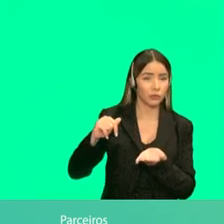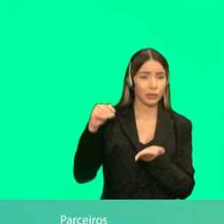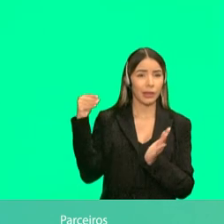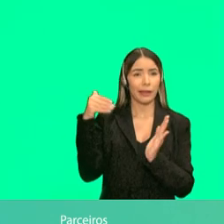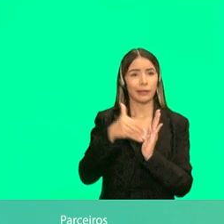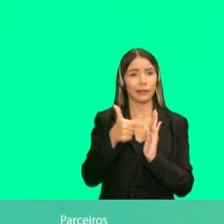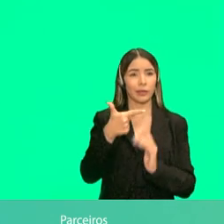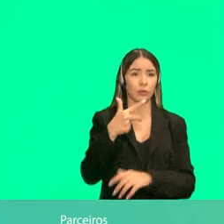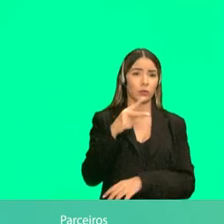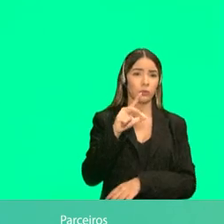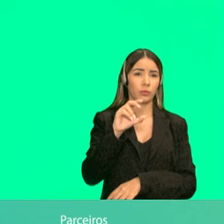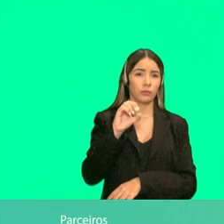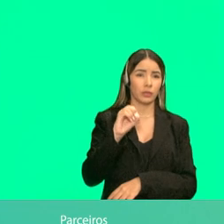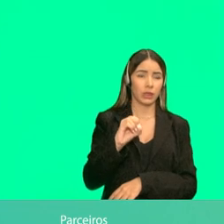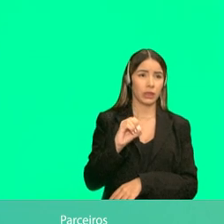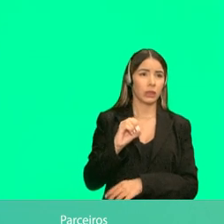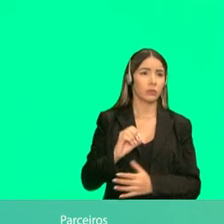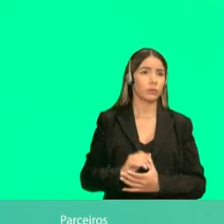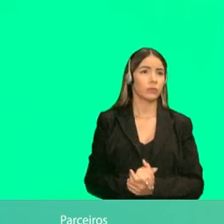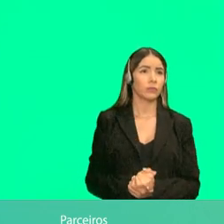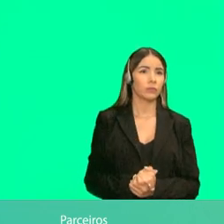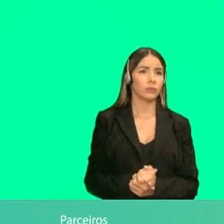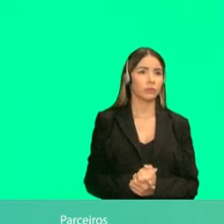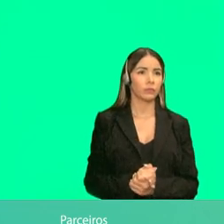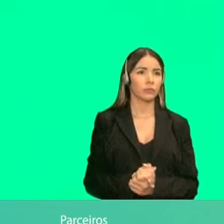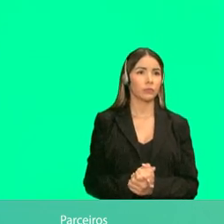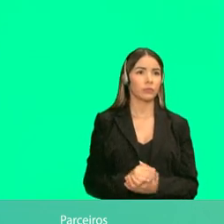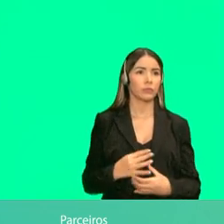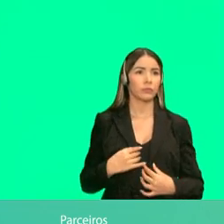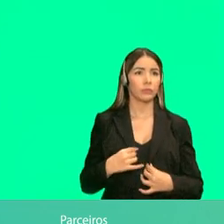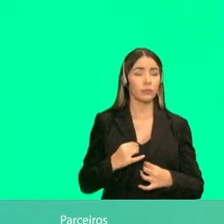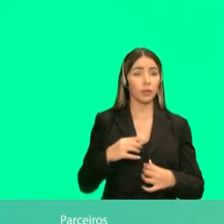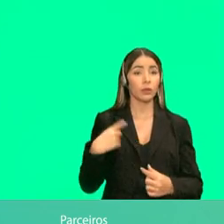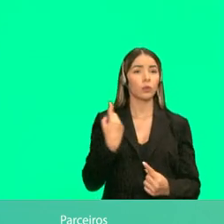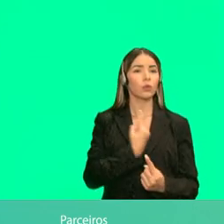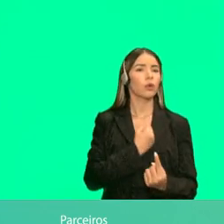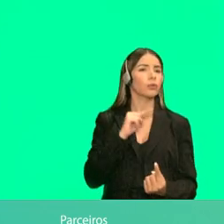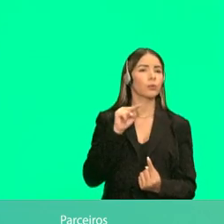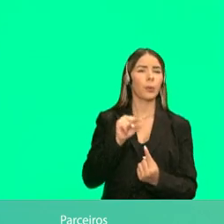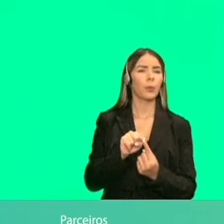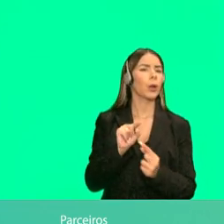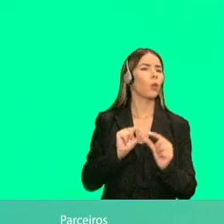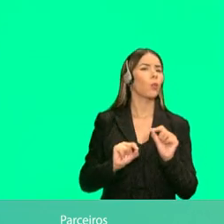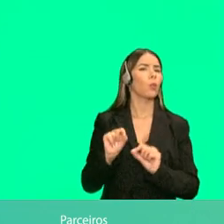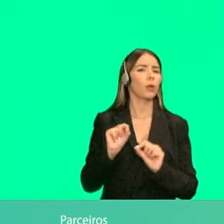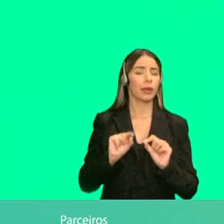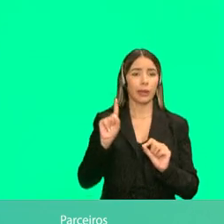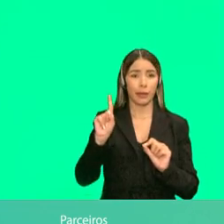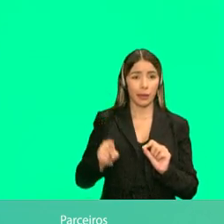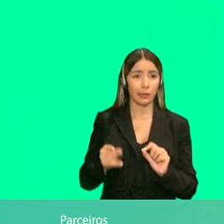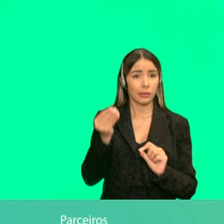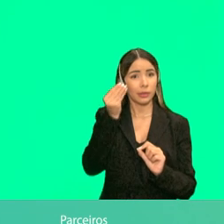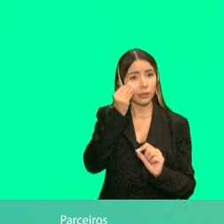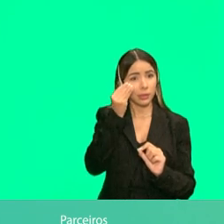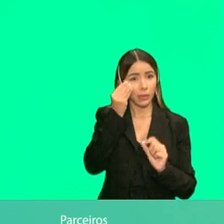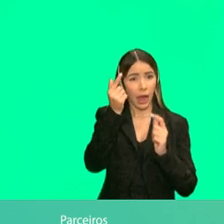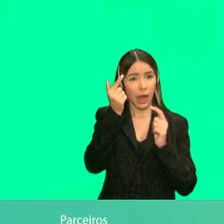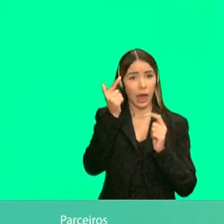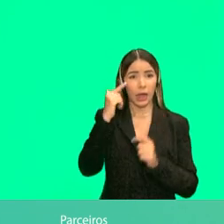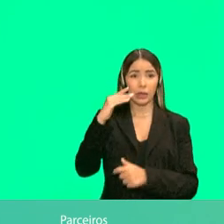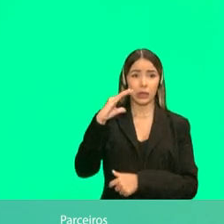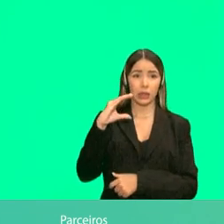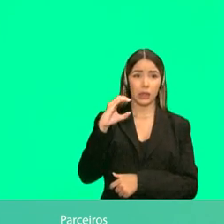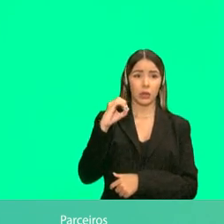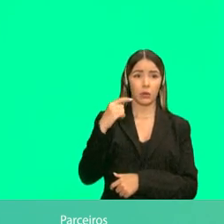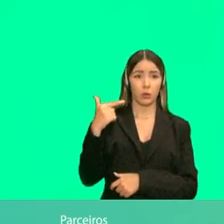by 2030. And by 2050, we need to be carbon free. We need to reduce to